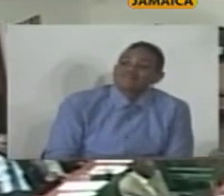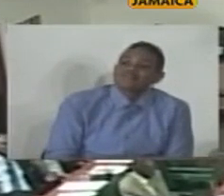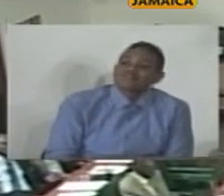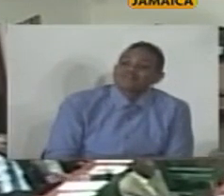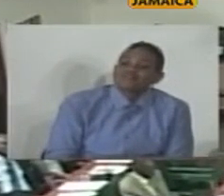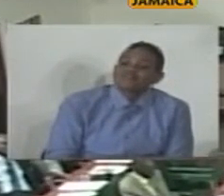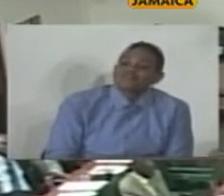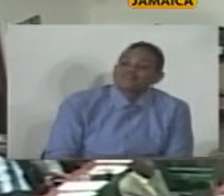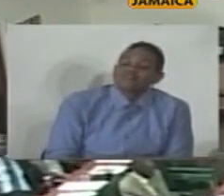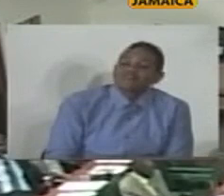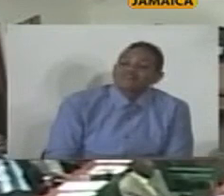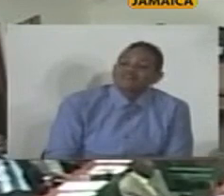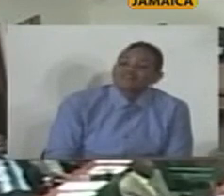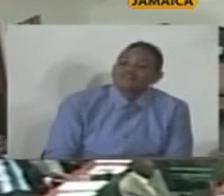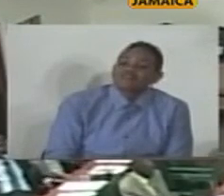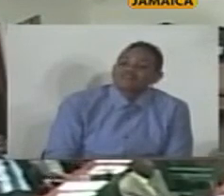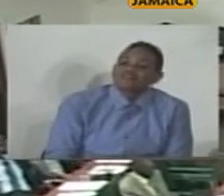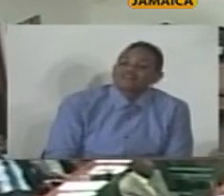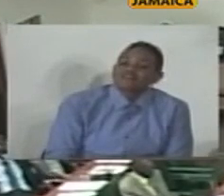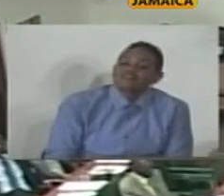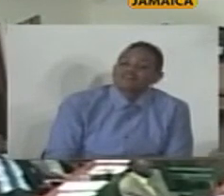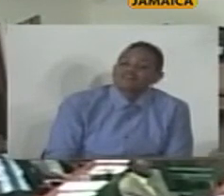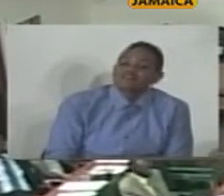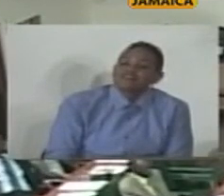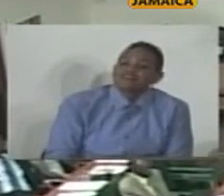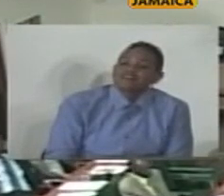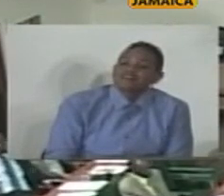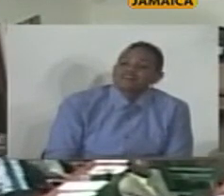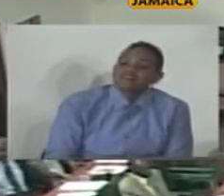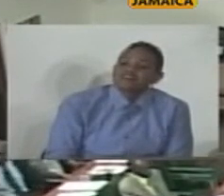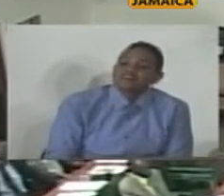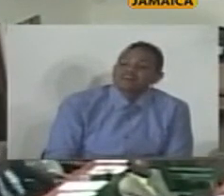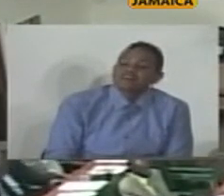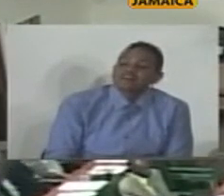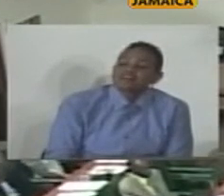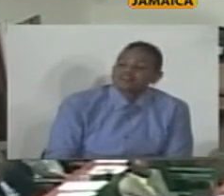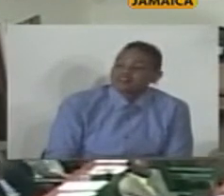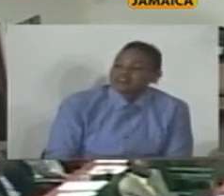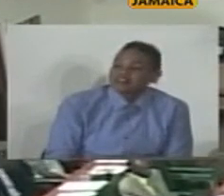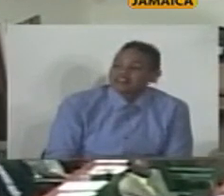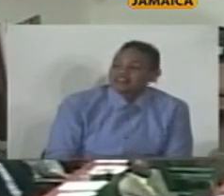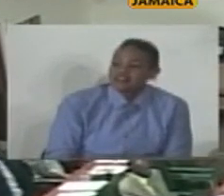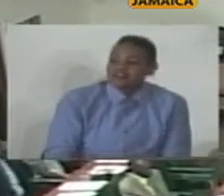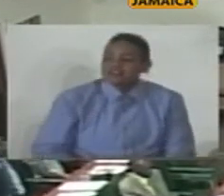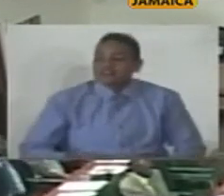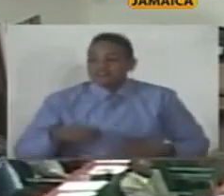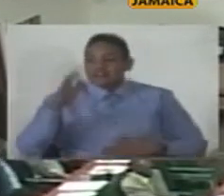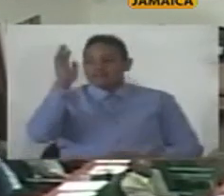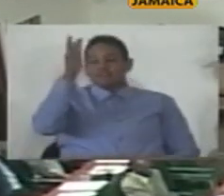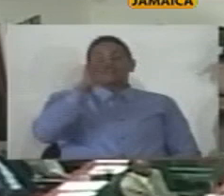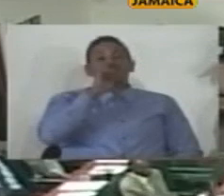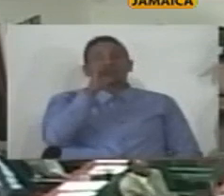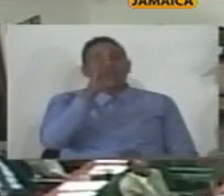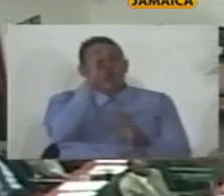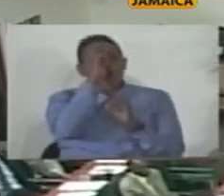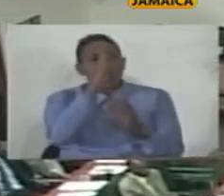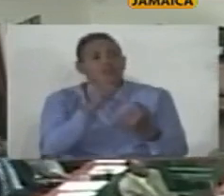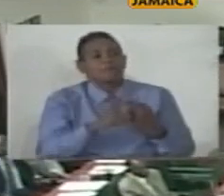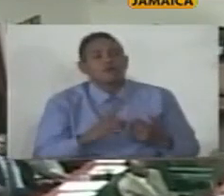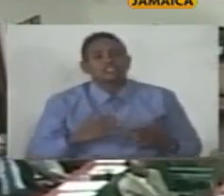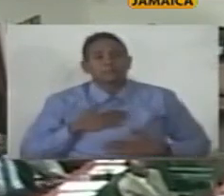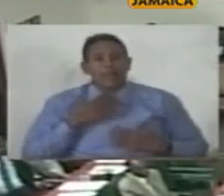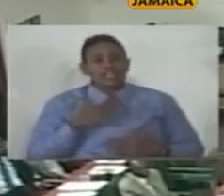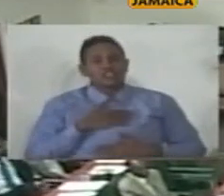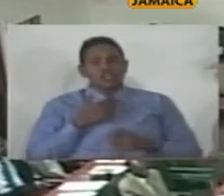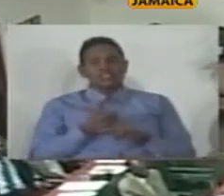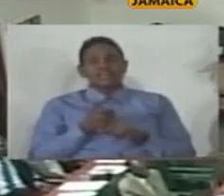Mr. Speaker, it is indeed a signal honor and a distinguished pleasure to